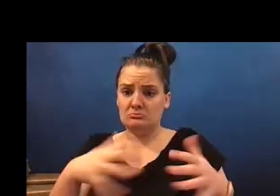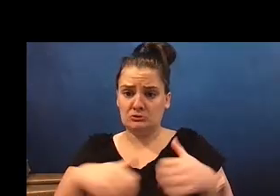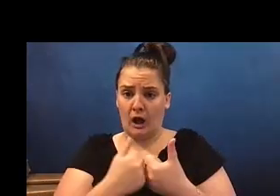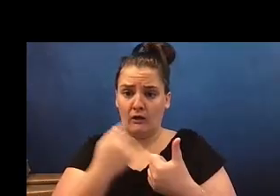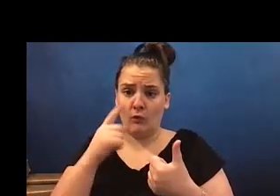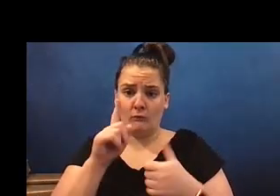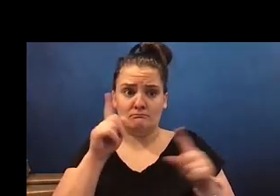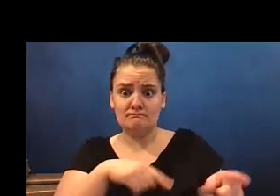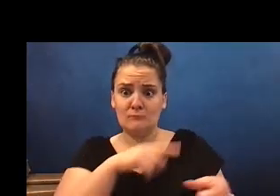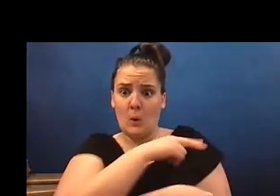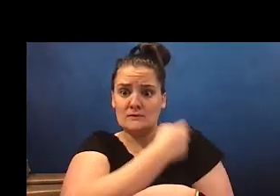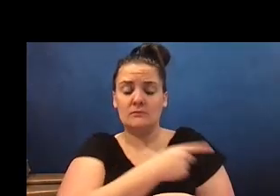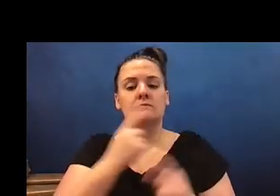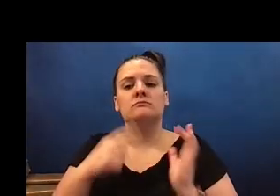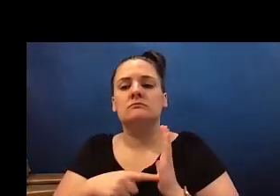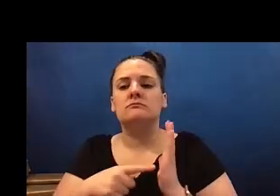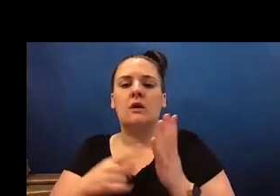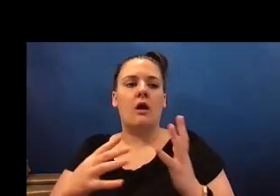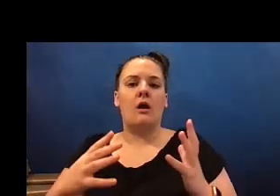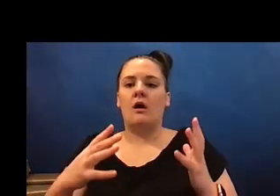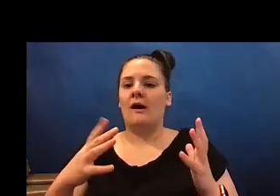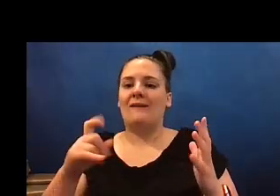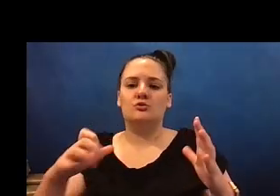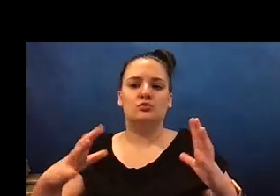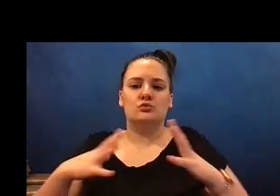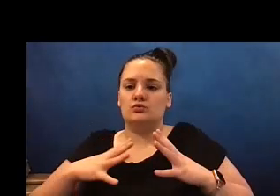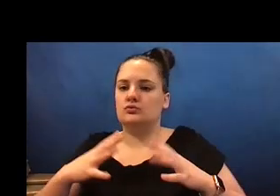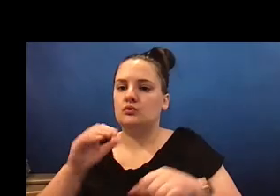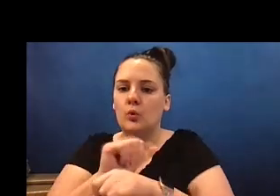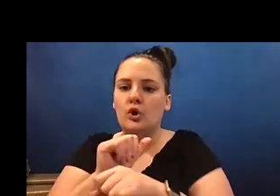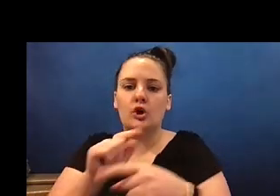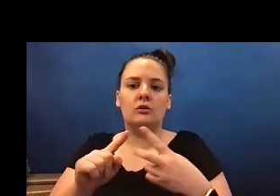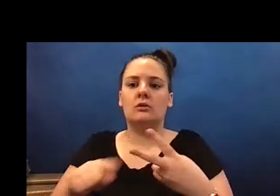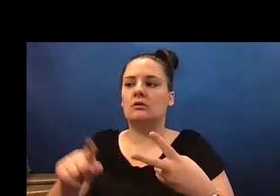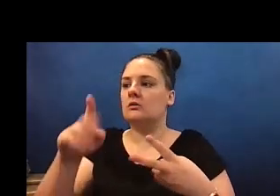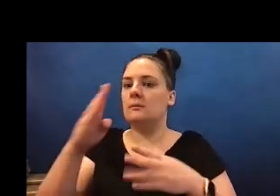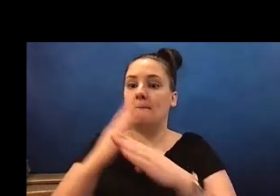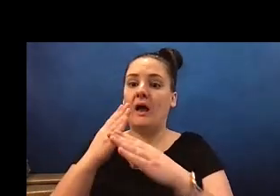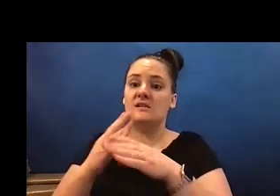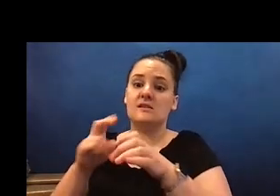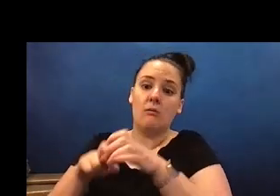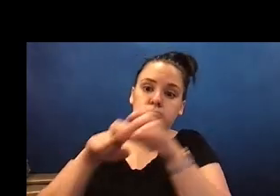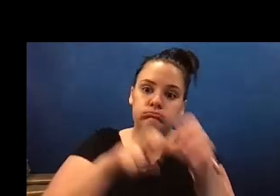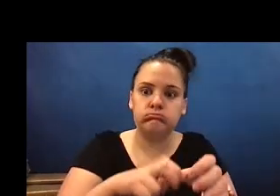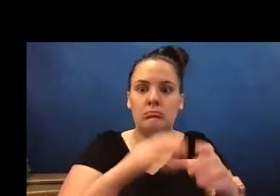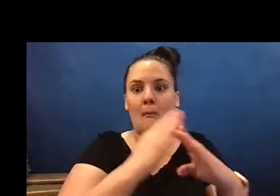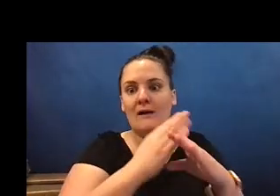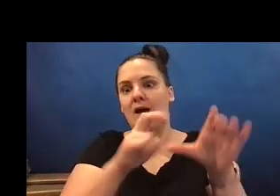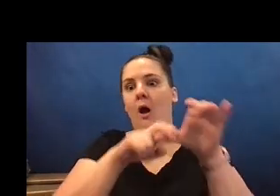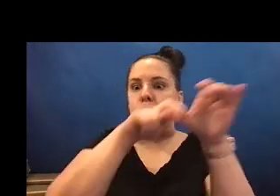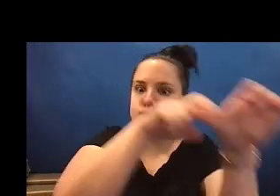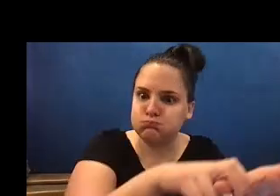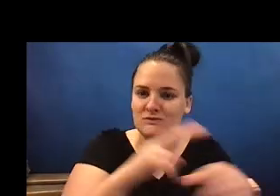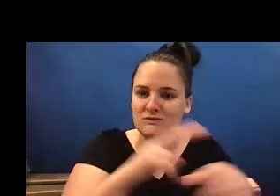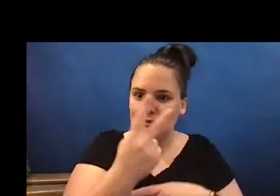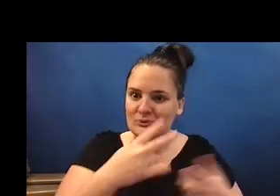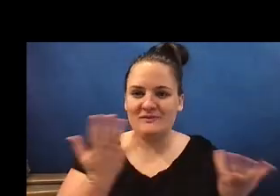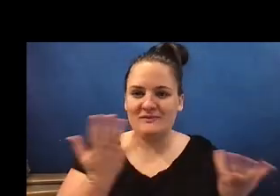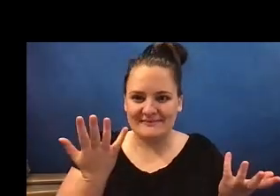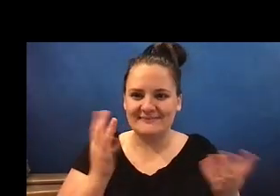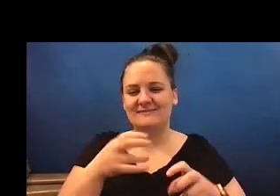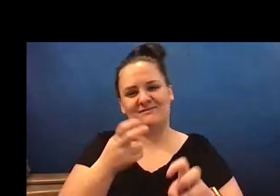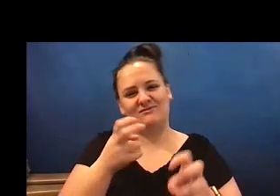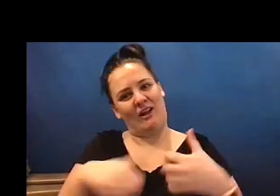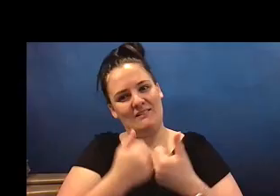work, it's to take 2 buses, it's to deal with other issues. So mobile health helps people in the community.